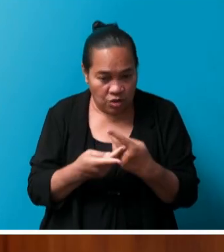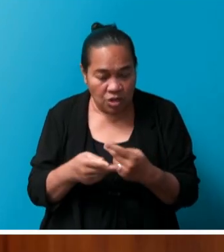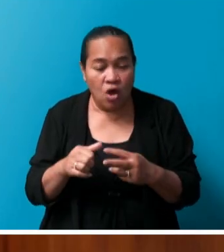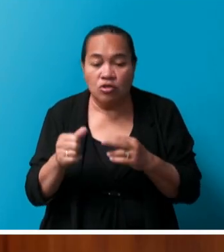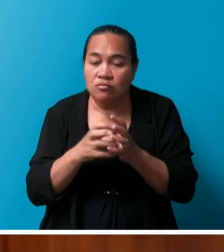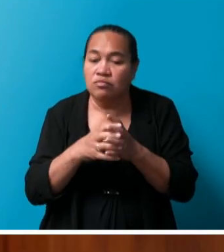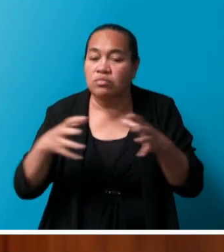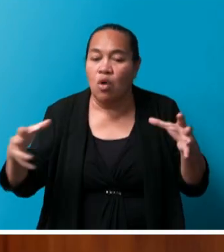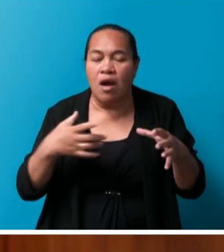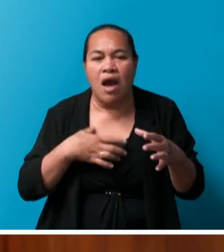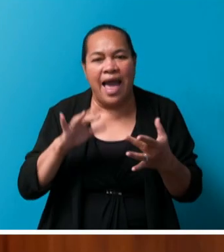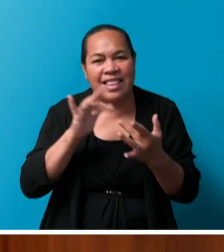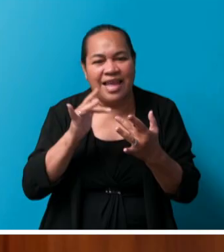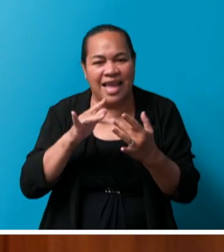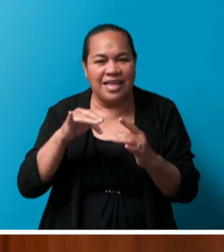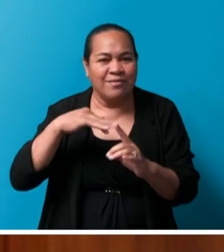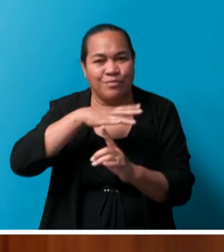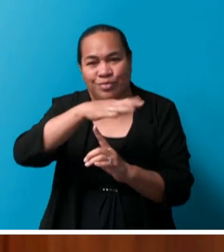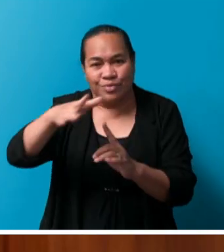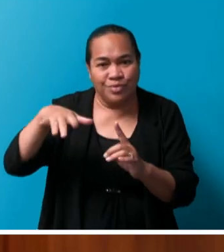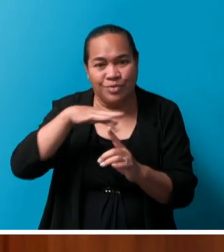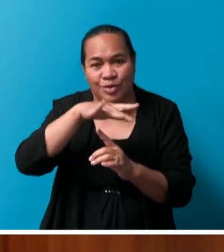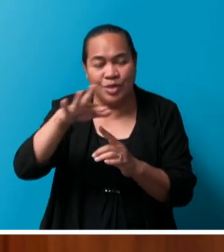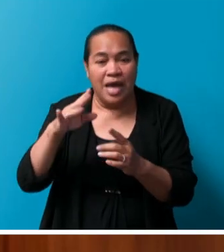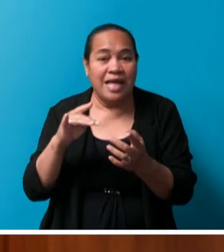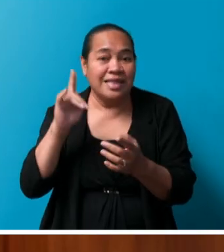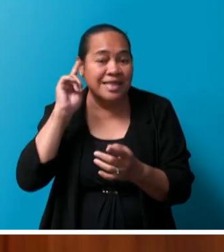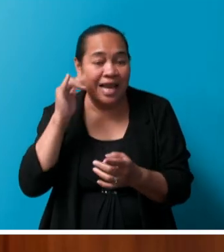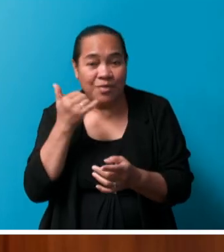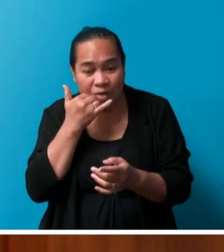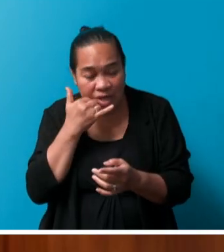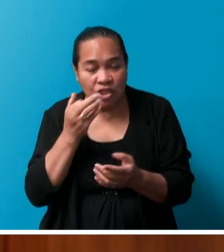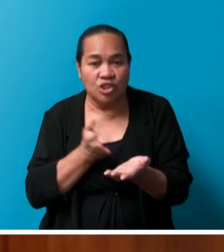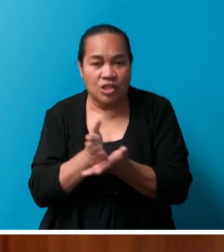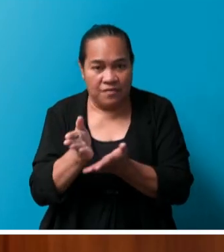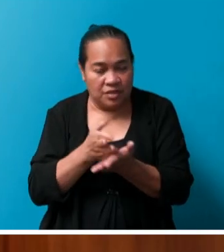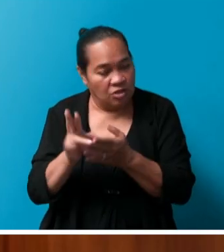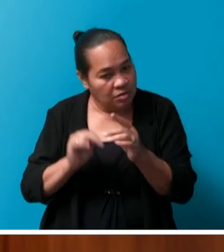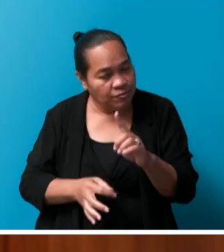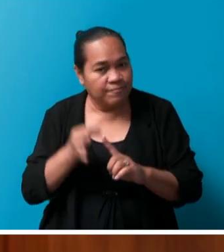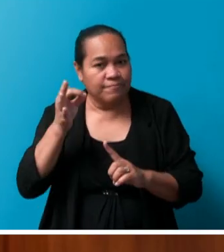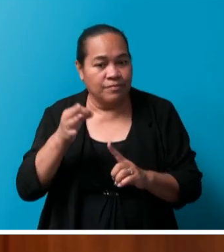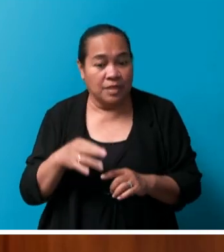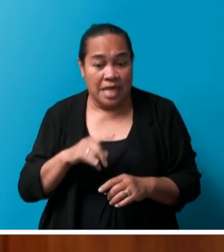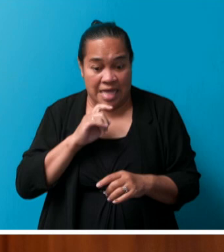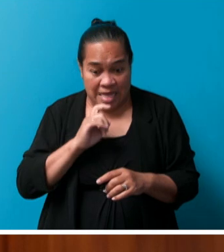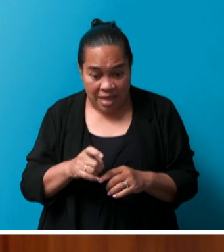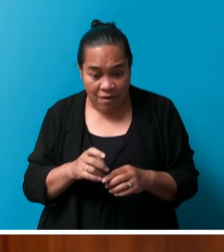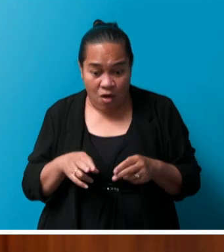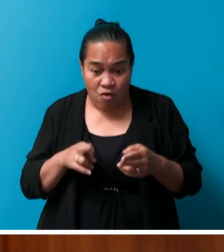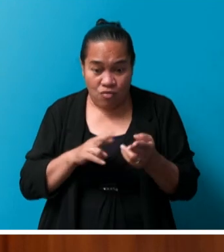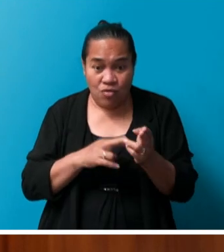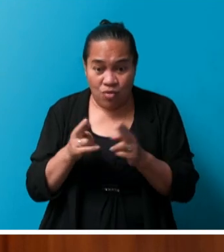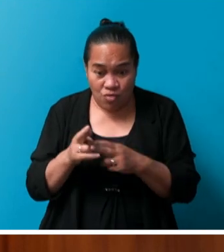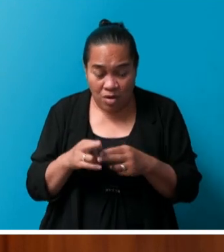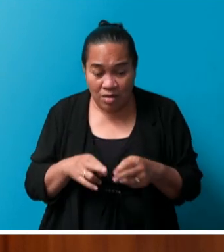of internet and telecommunications services. When our rural communities thrive, the entire